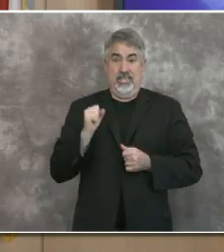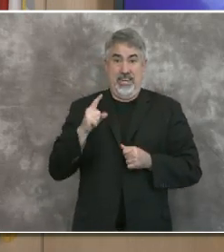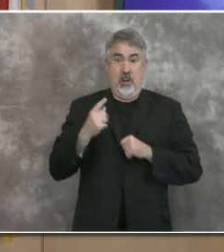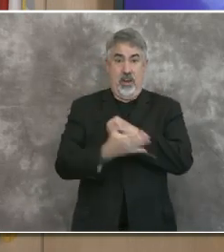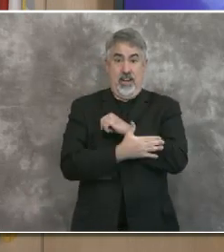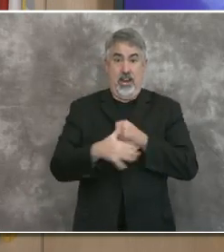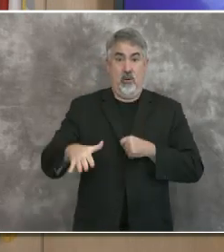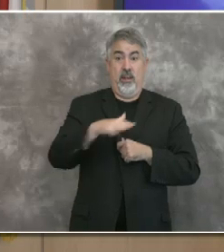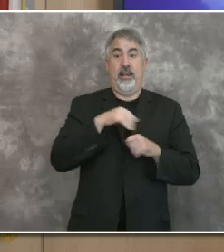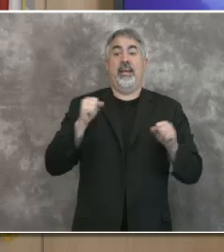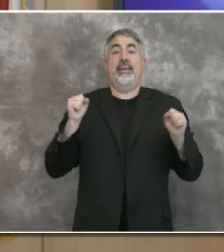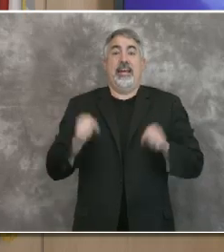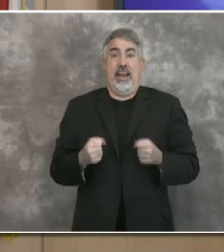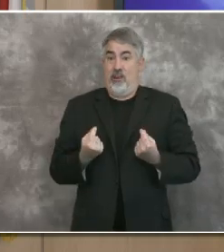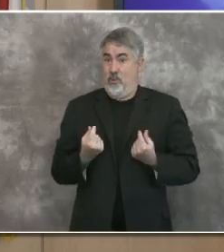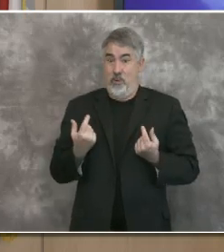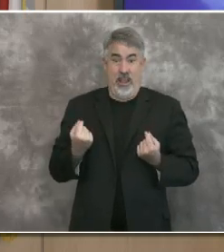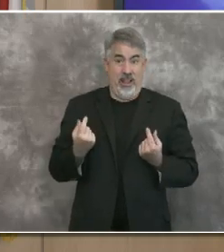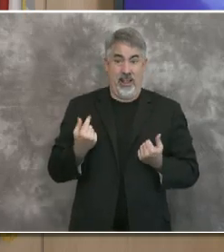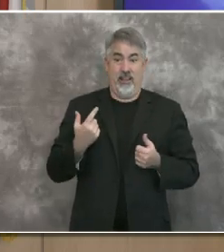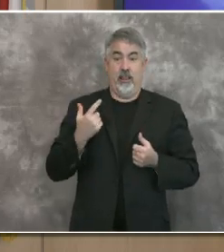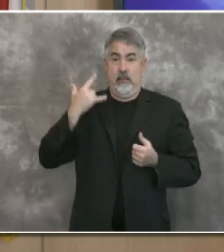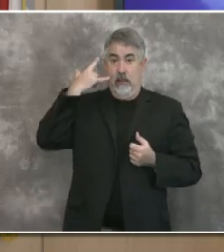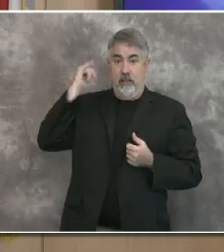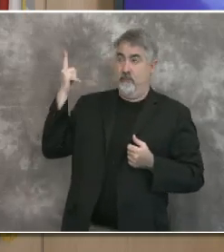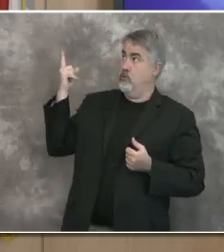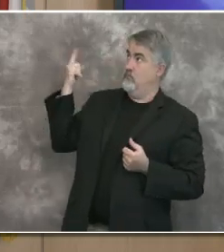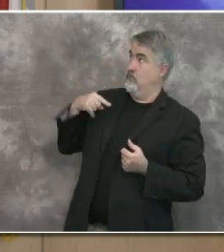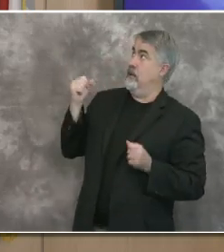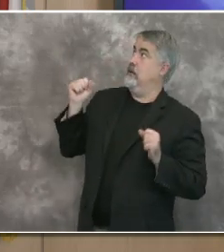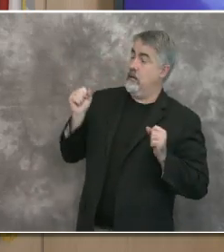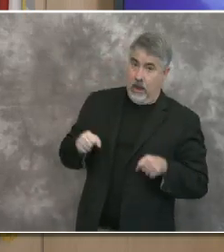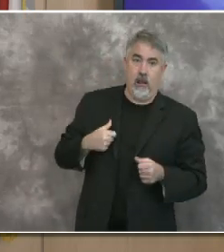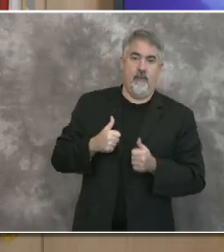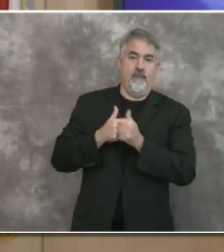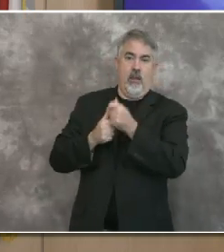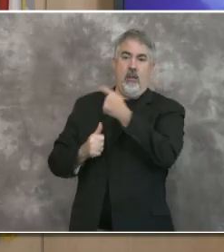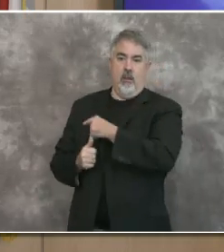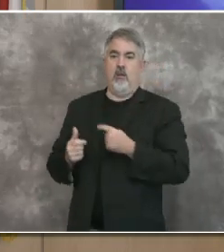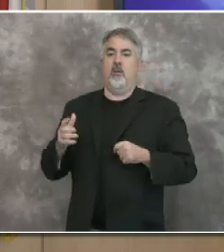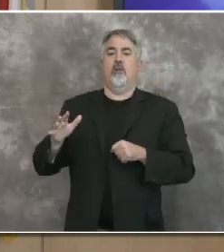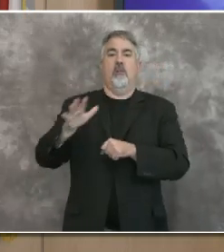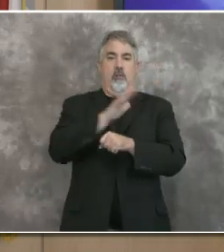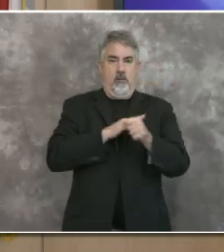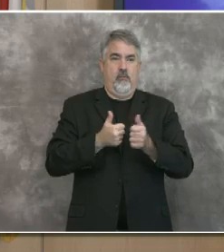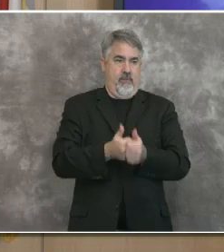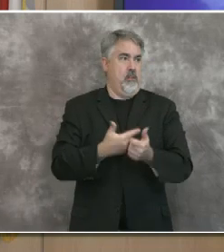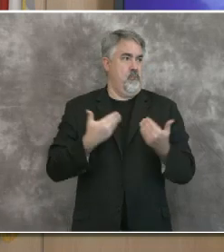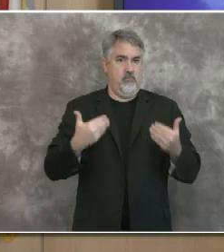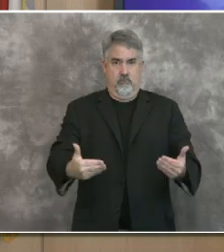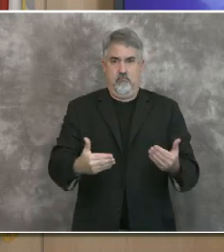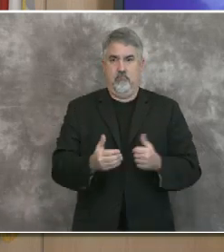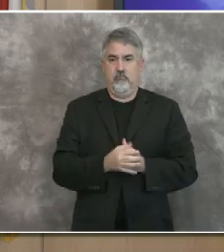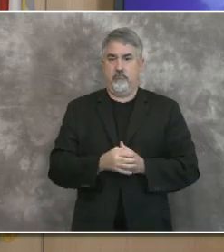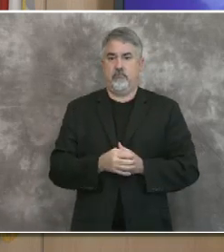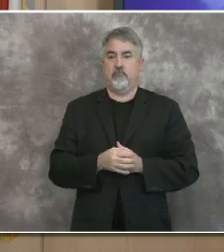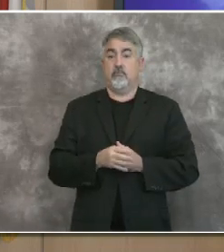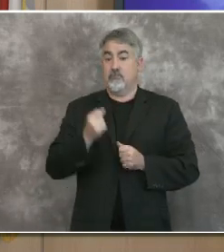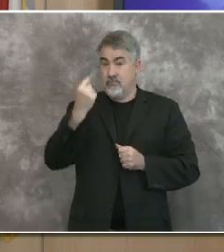do from the state of California and what we cannot do as a region. As was mentioned, effective